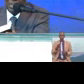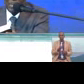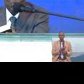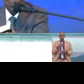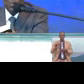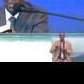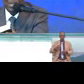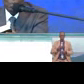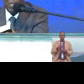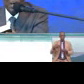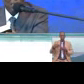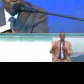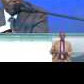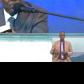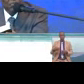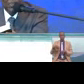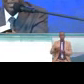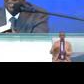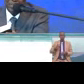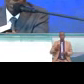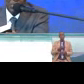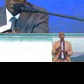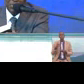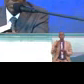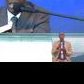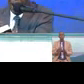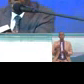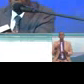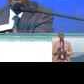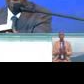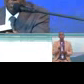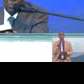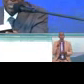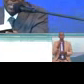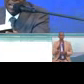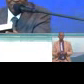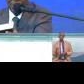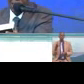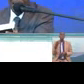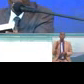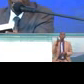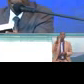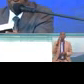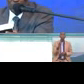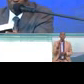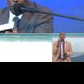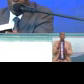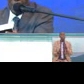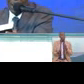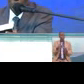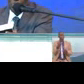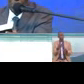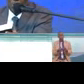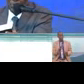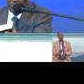with our spirit that we are the children of God. And if children,